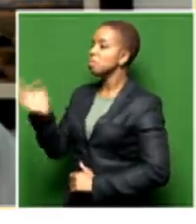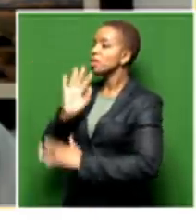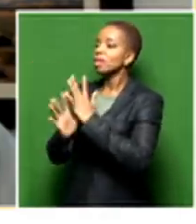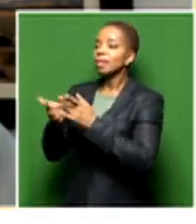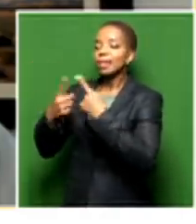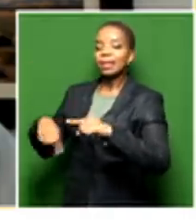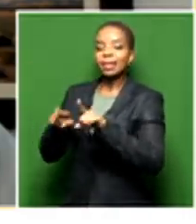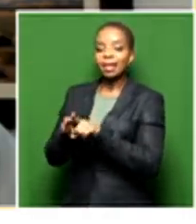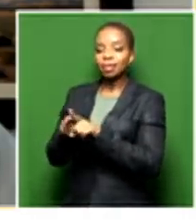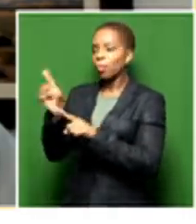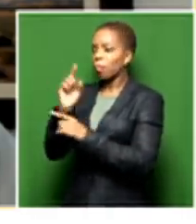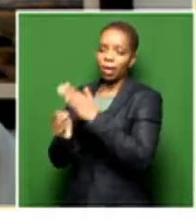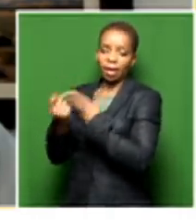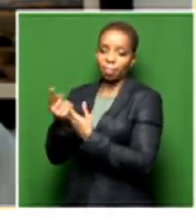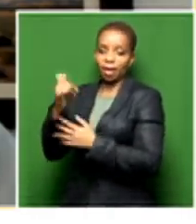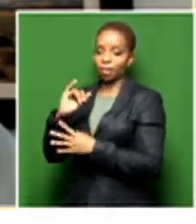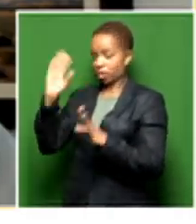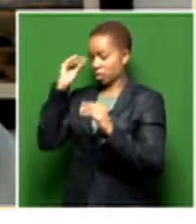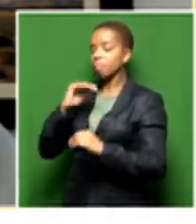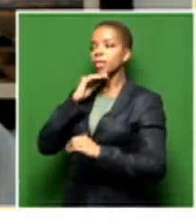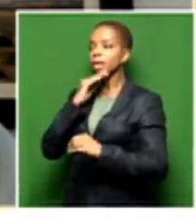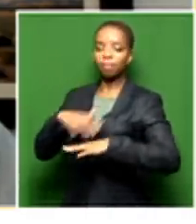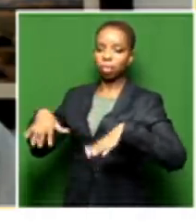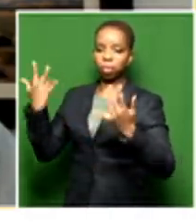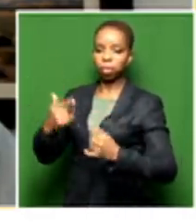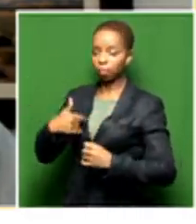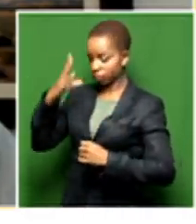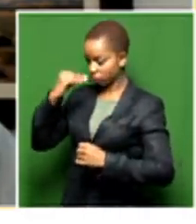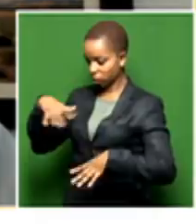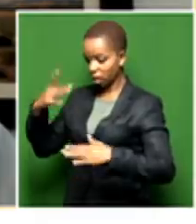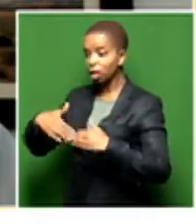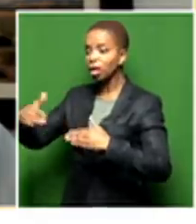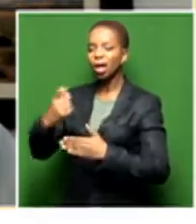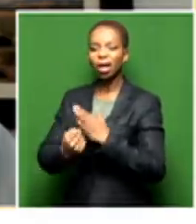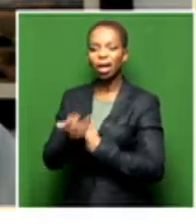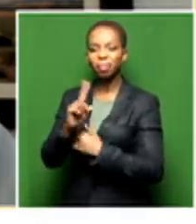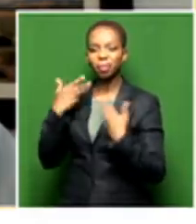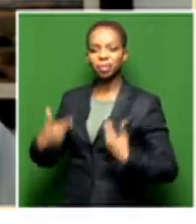of not getting enough sleep. I mean, how does sleep deprivation affect me in the long term?